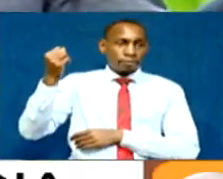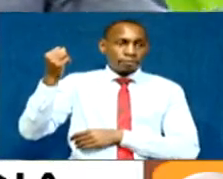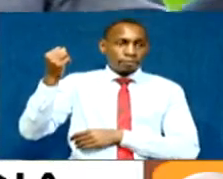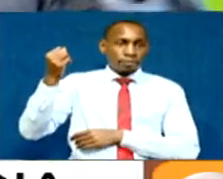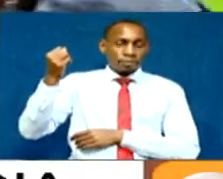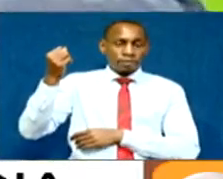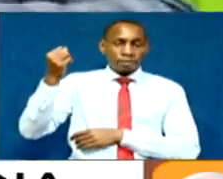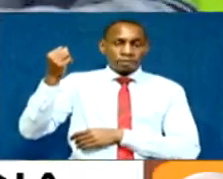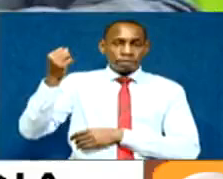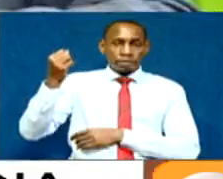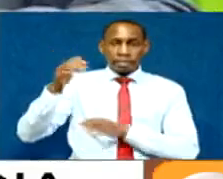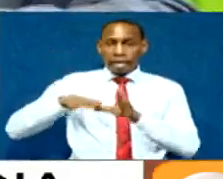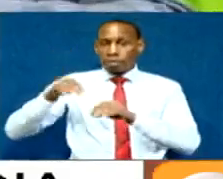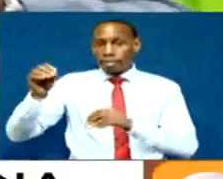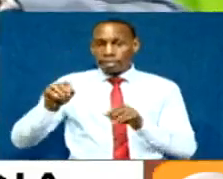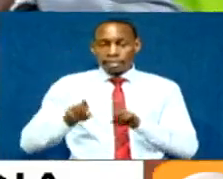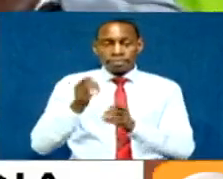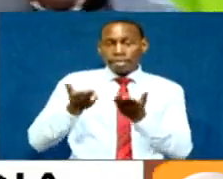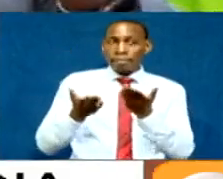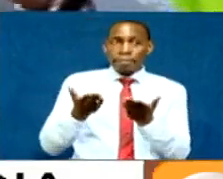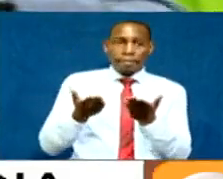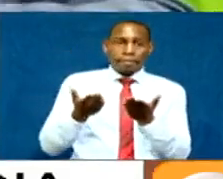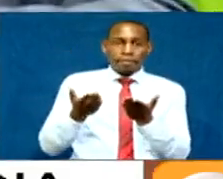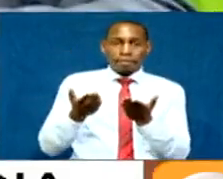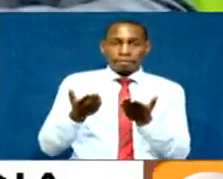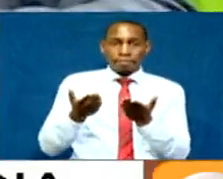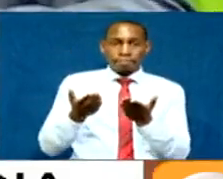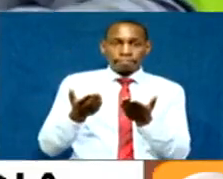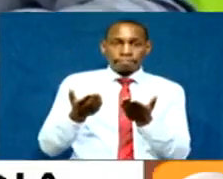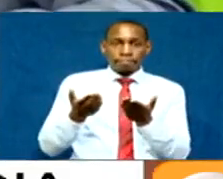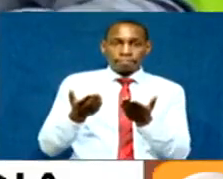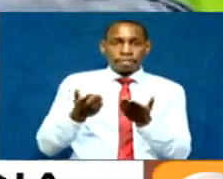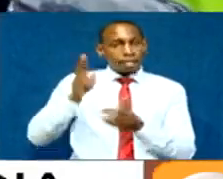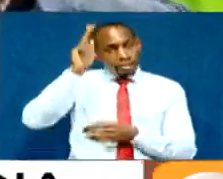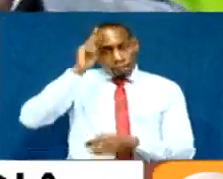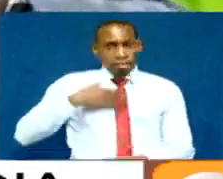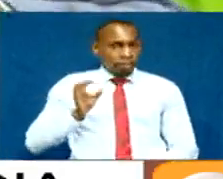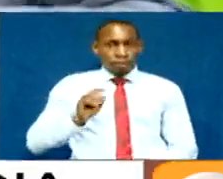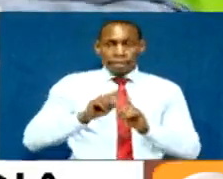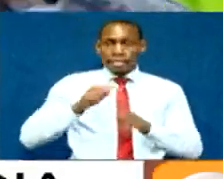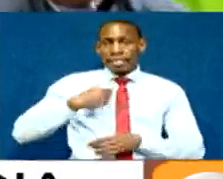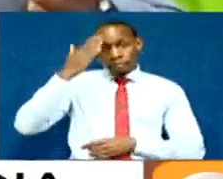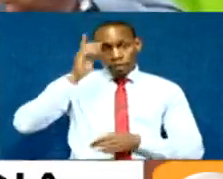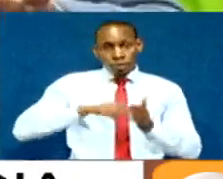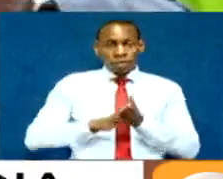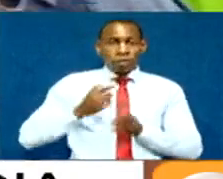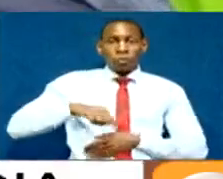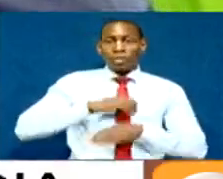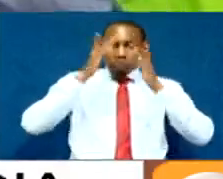political dispensations from outside, that perhaps may not be within my knowledge. But what I know is we make